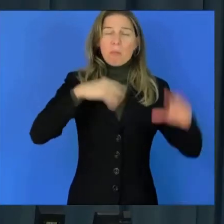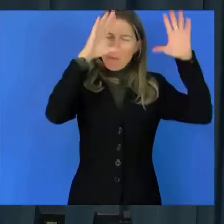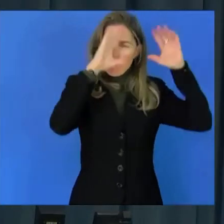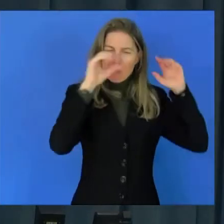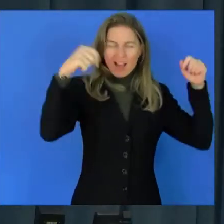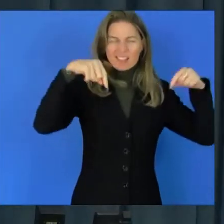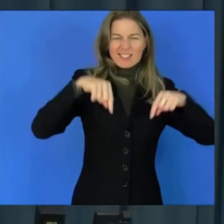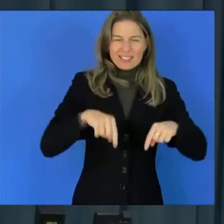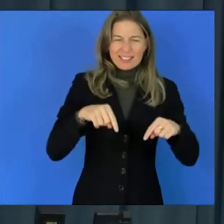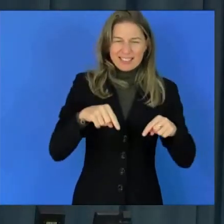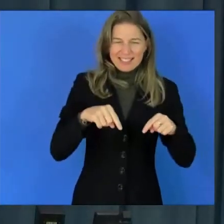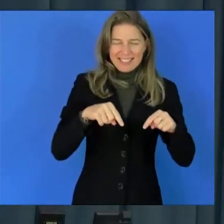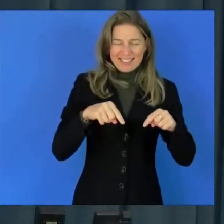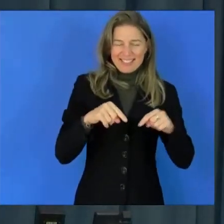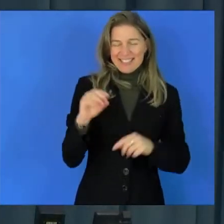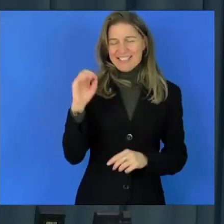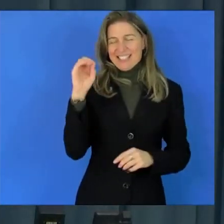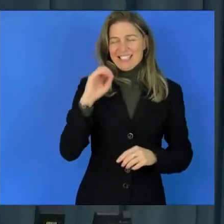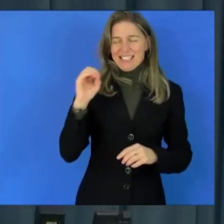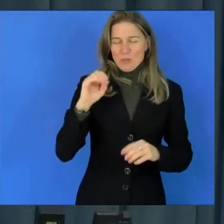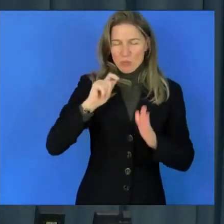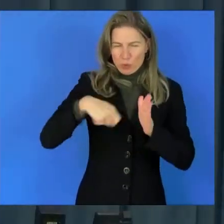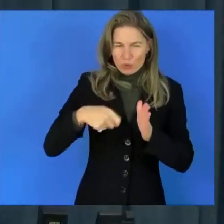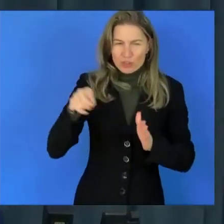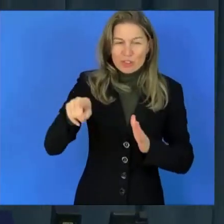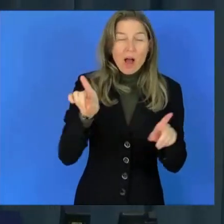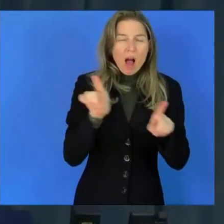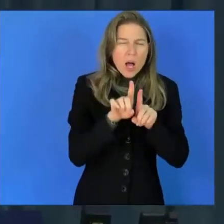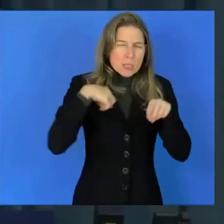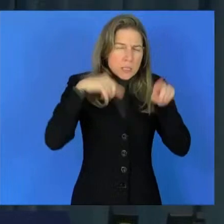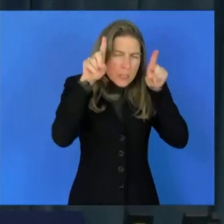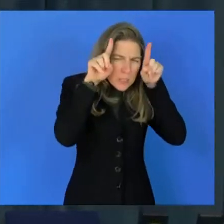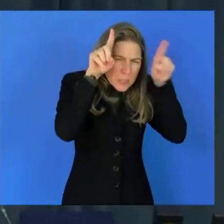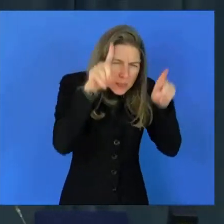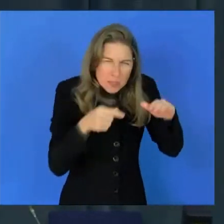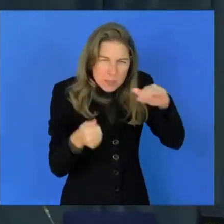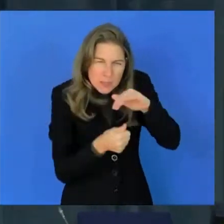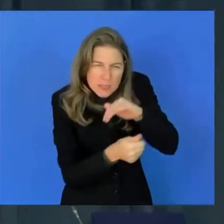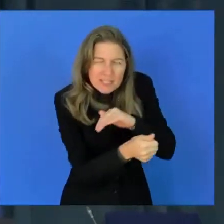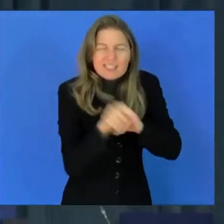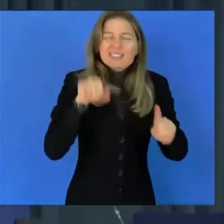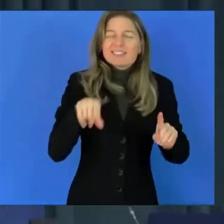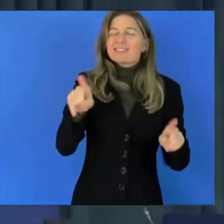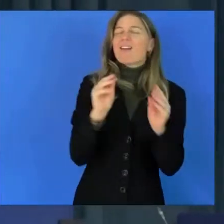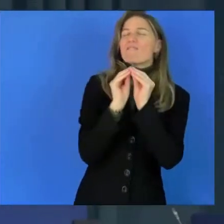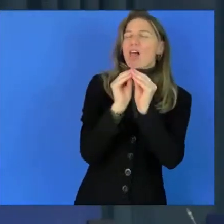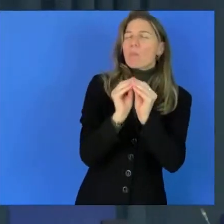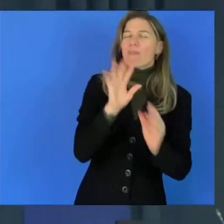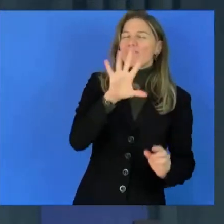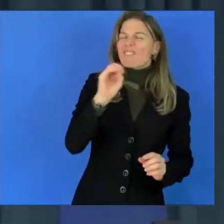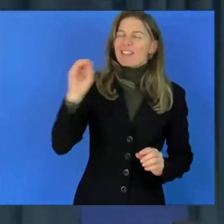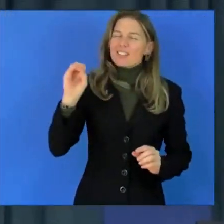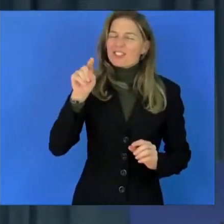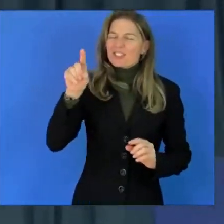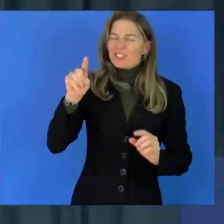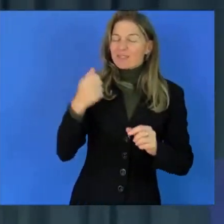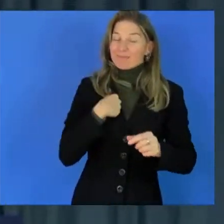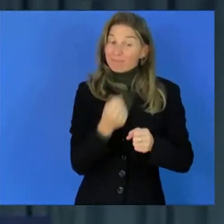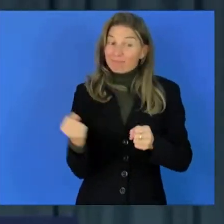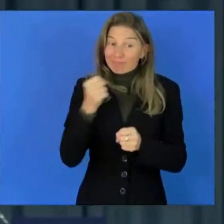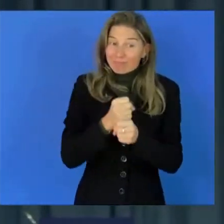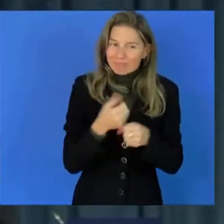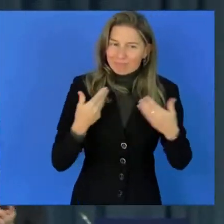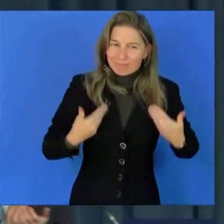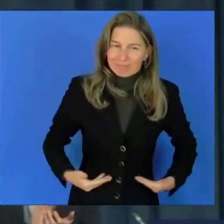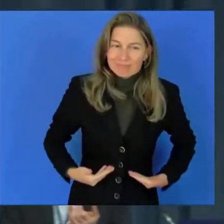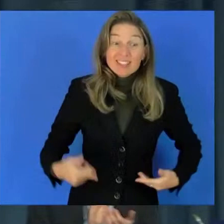I am also the troublemaker and founder behind the Valuable 500. And I have been moderating this